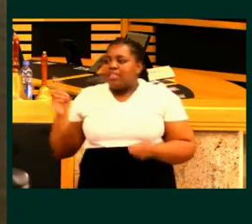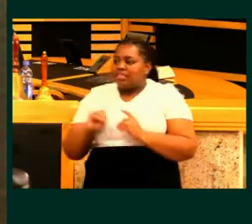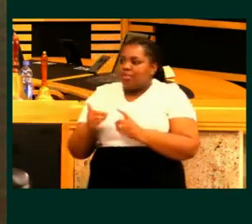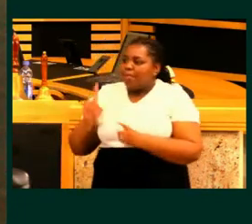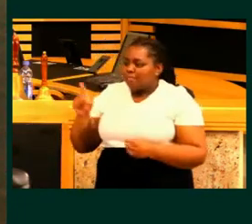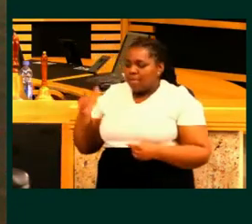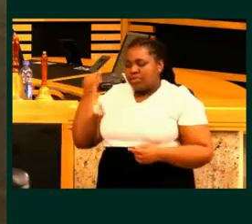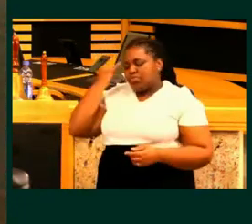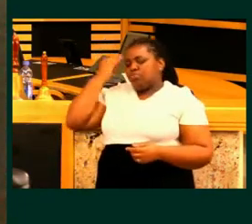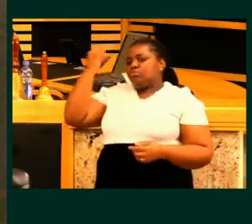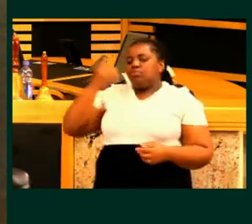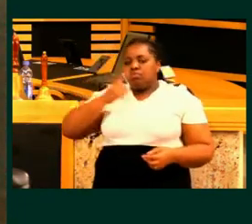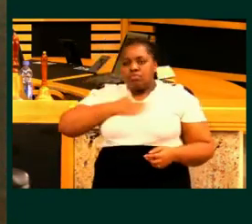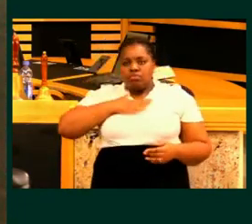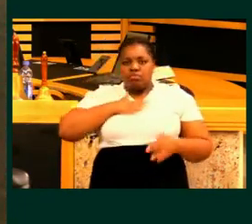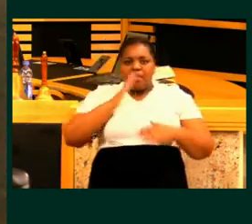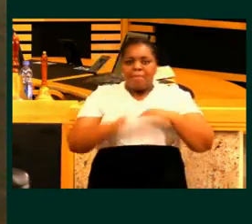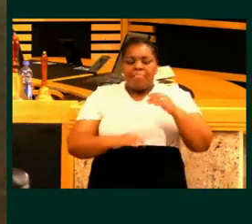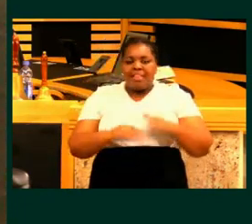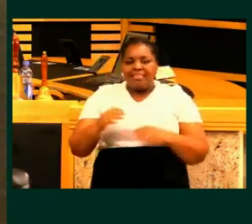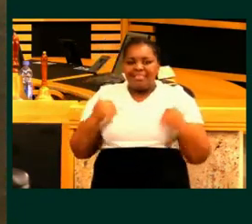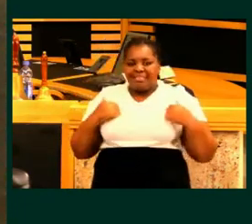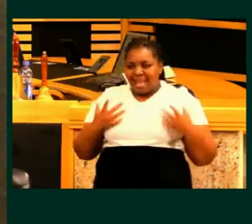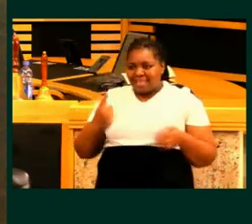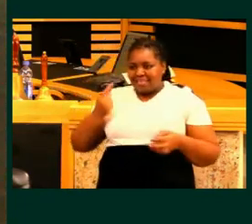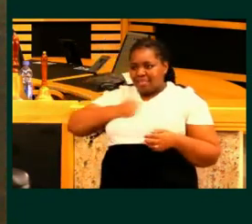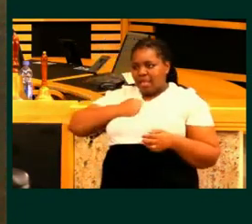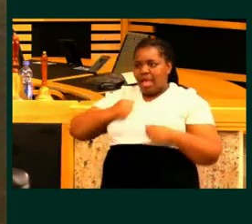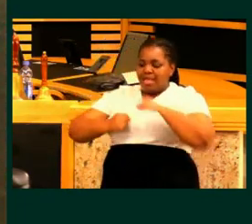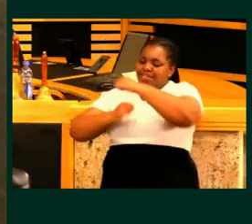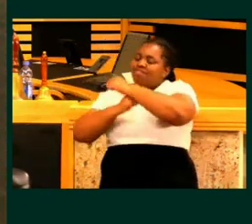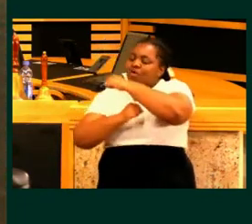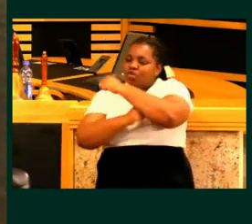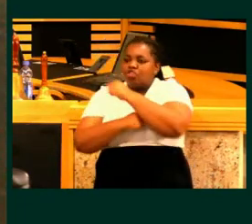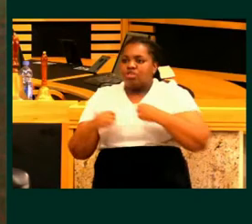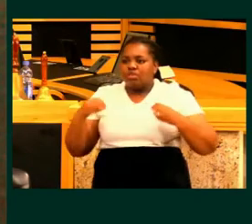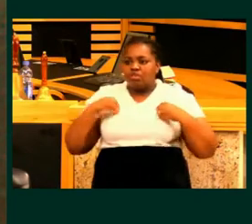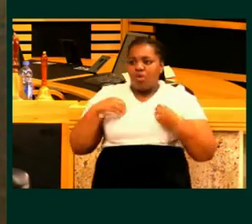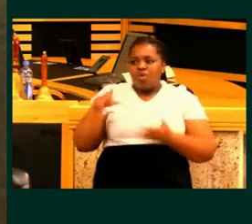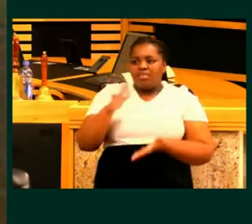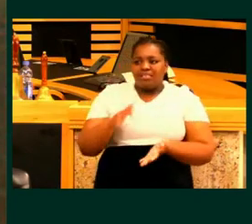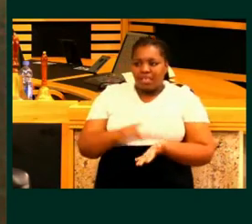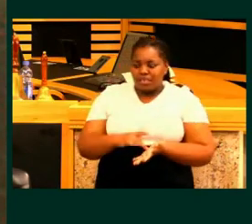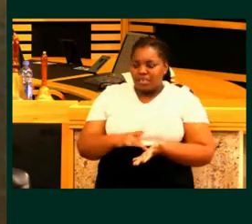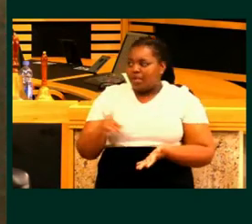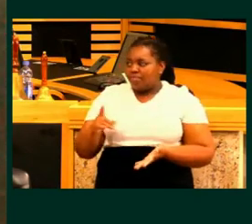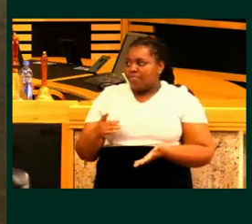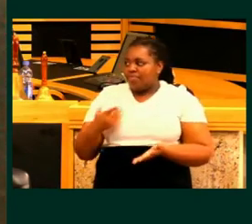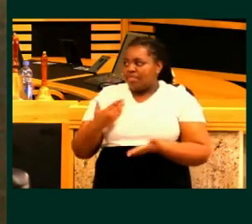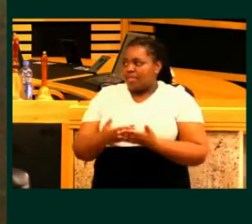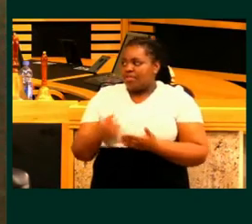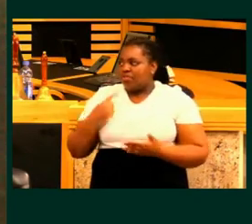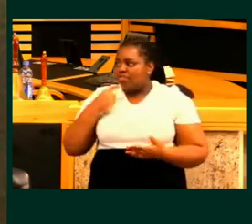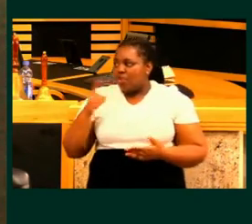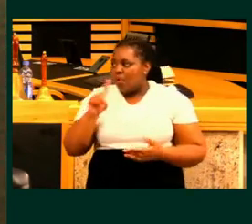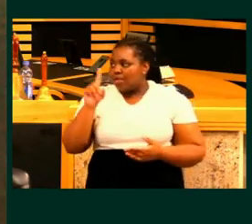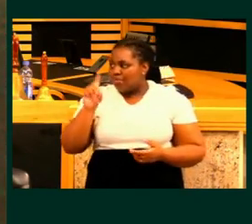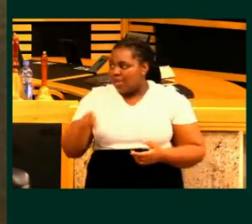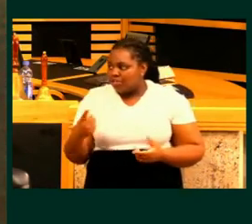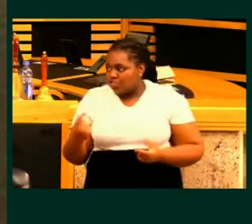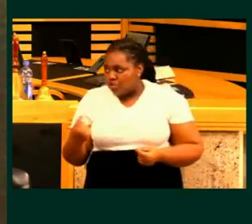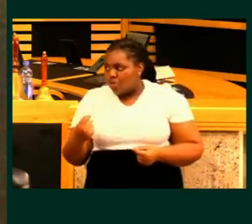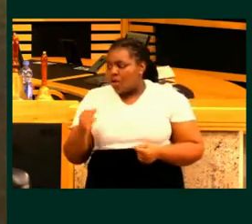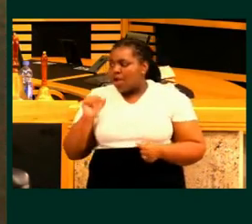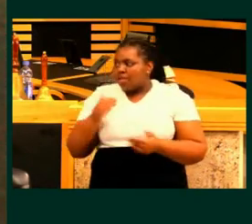come up and build and start up centers on their own that they can tell them what to do so that they